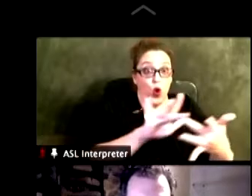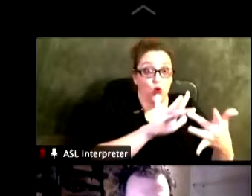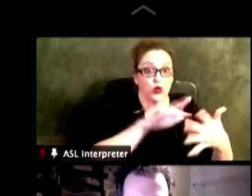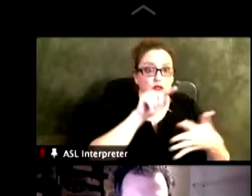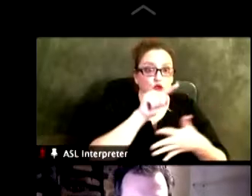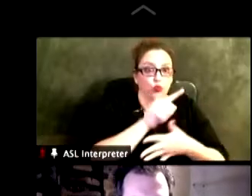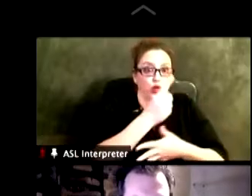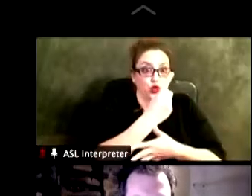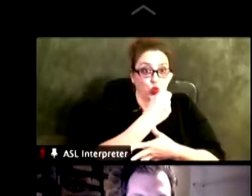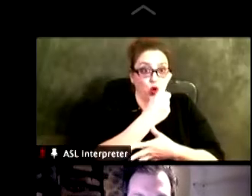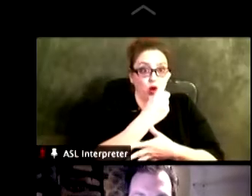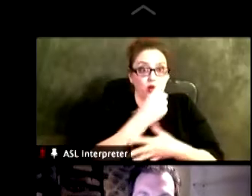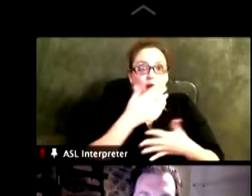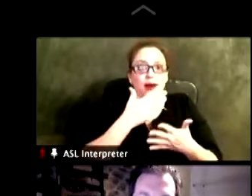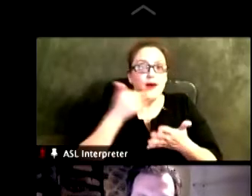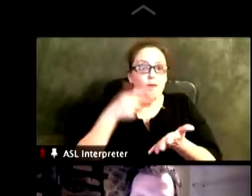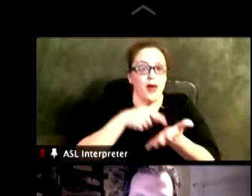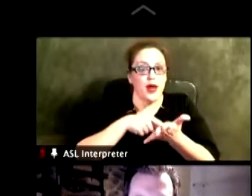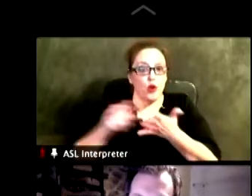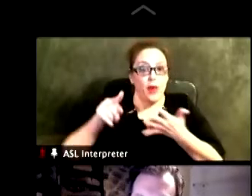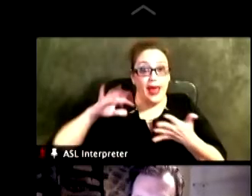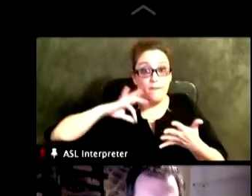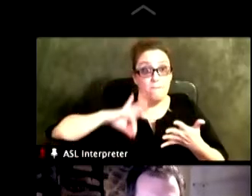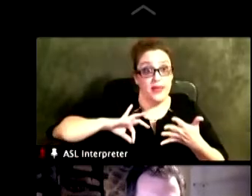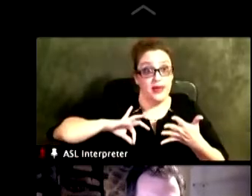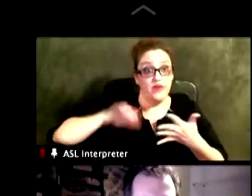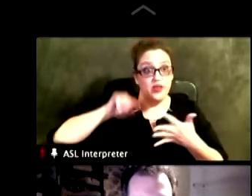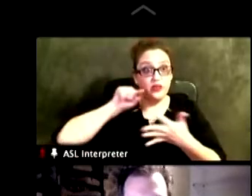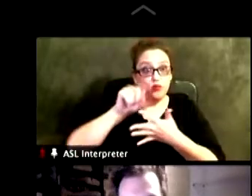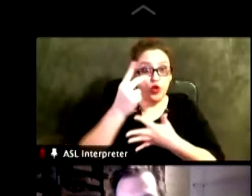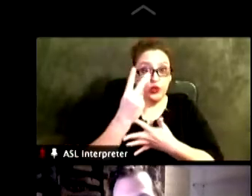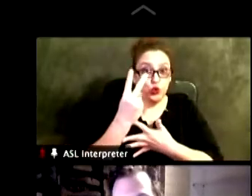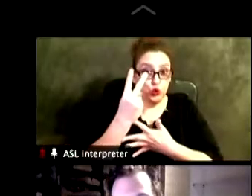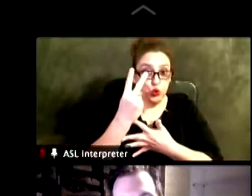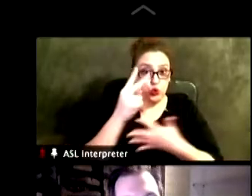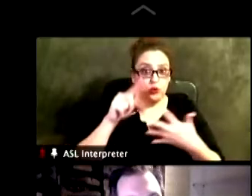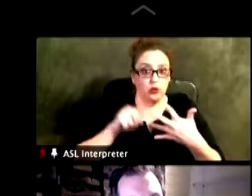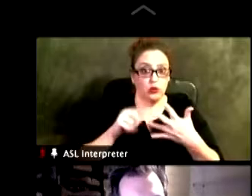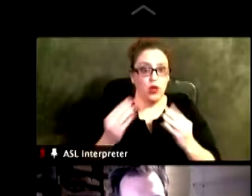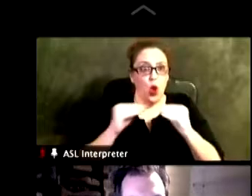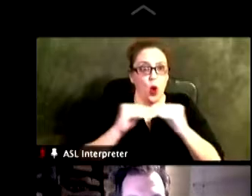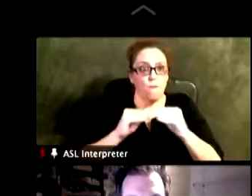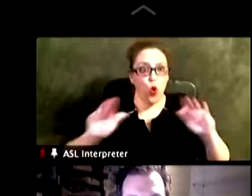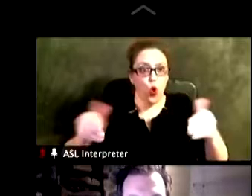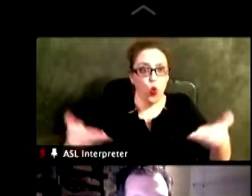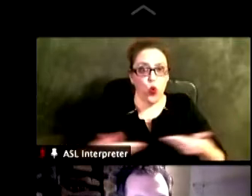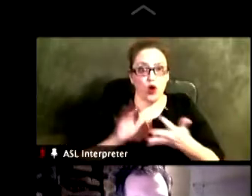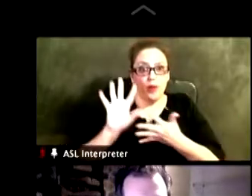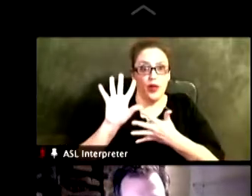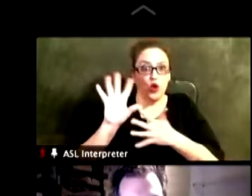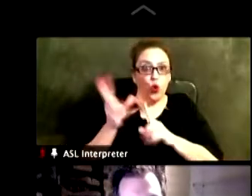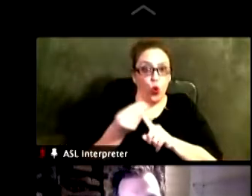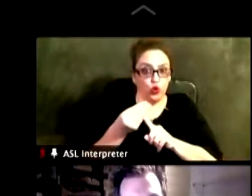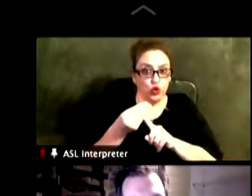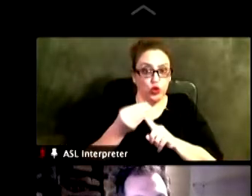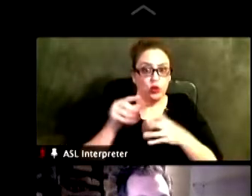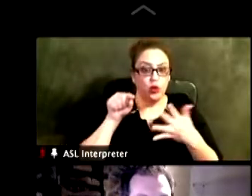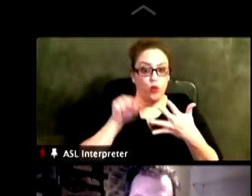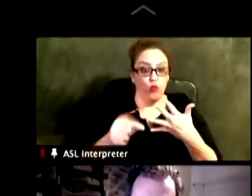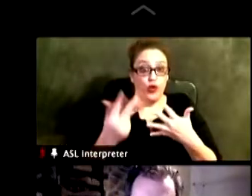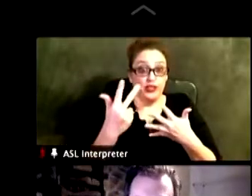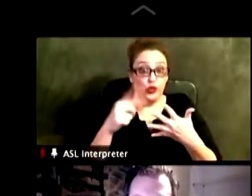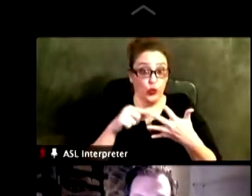you would say better pay and benefits, please press 2. If you would say a more welcoming culture, please press 3. Or if you would